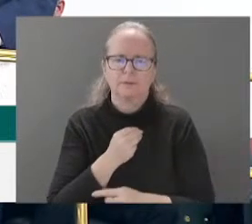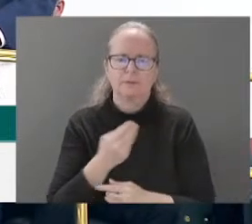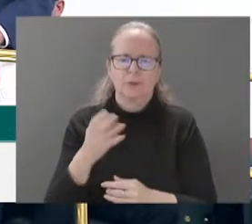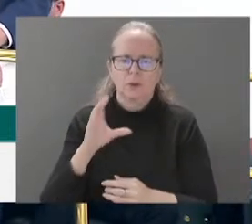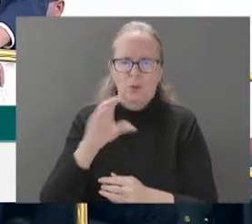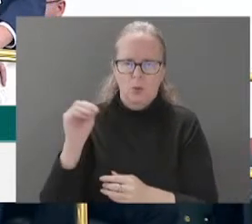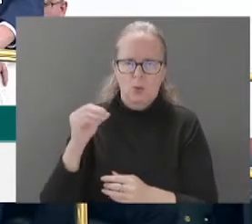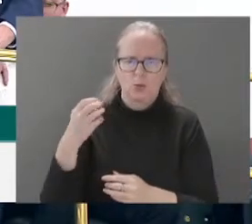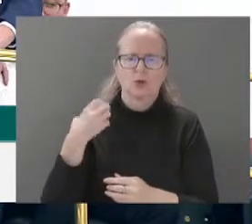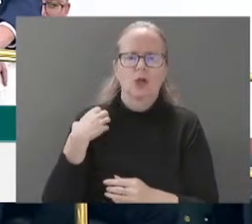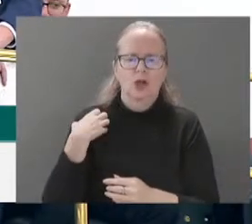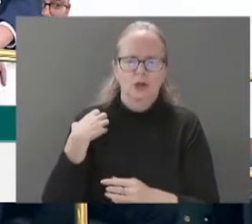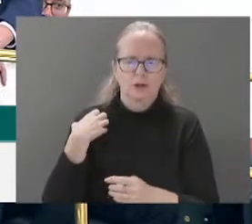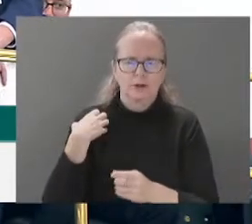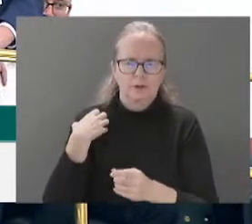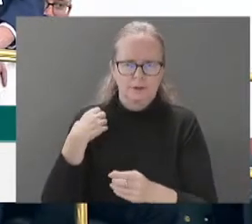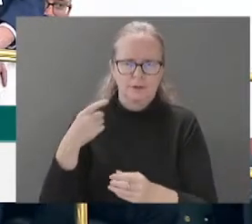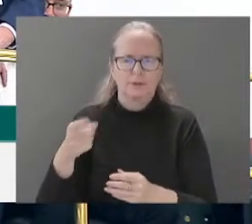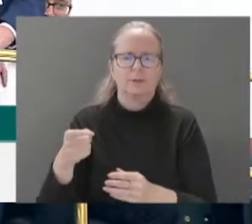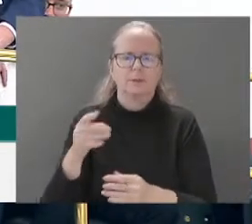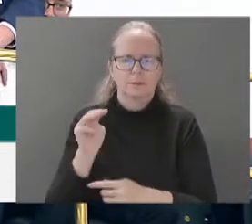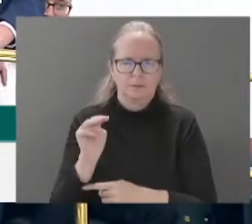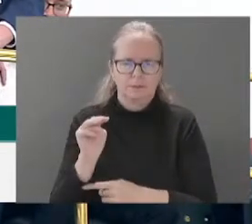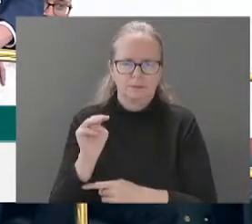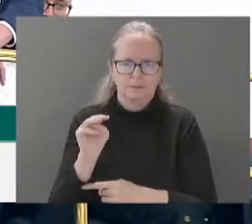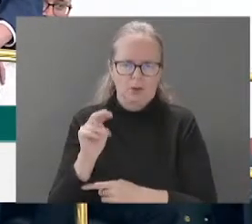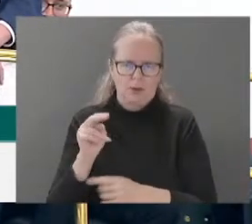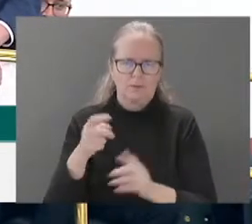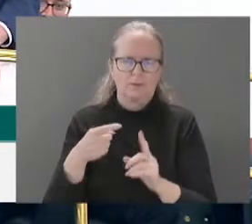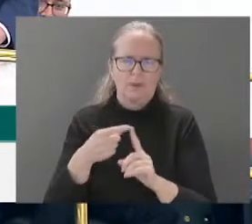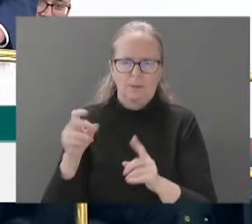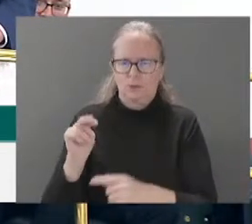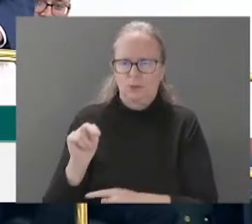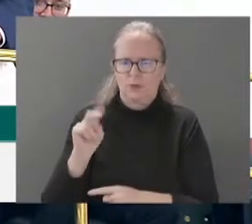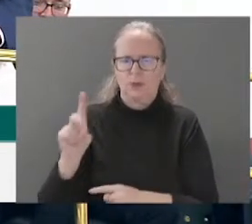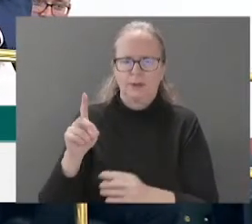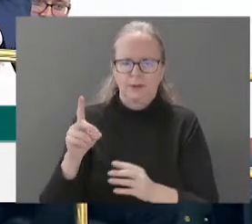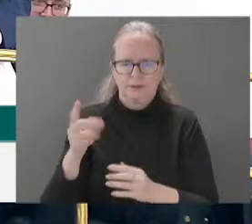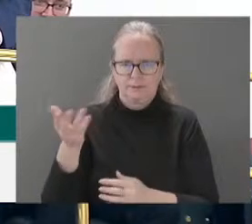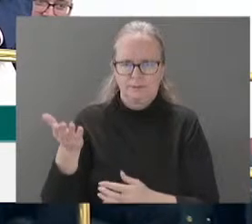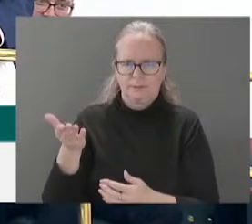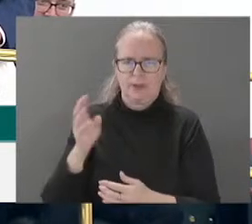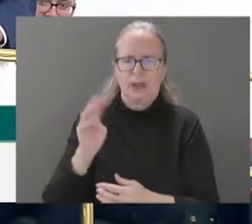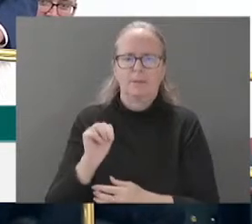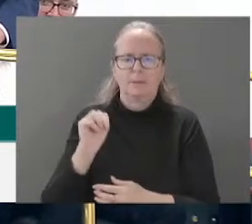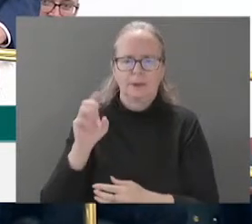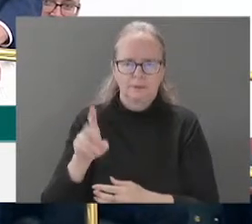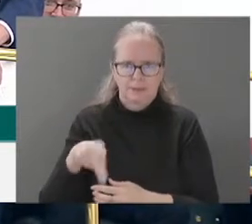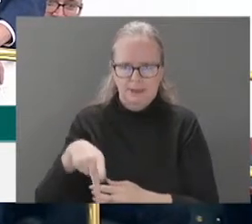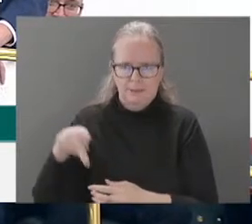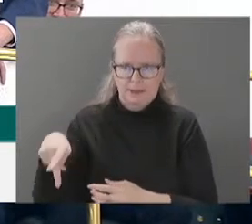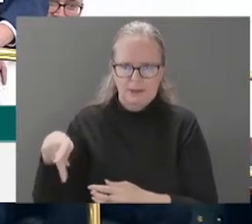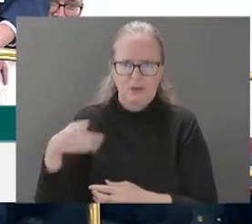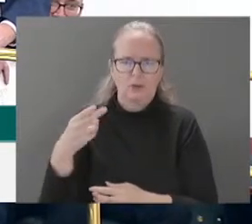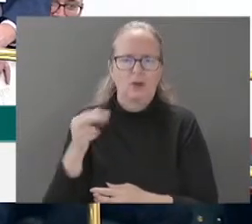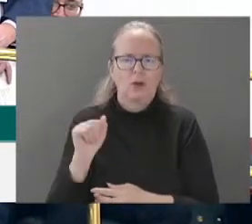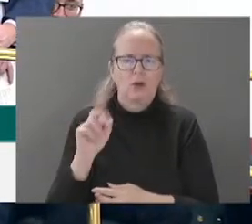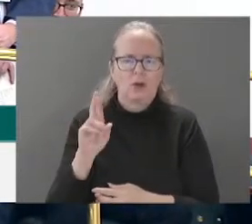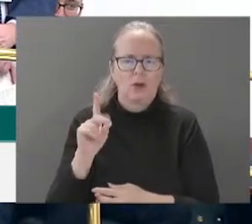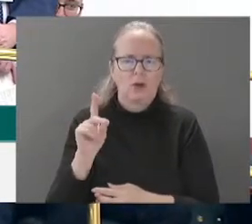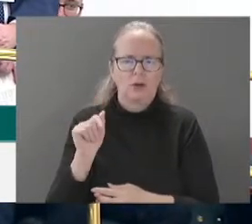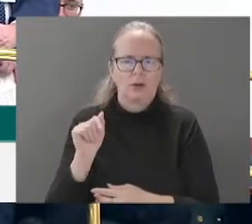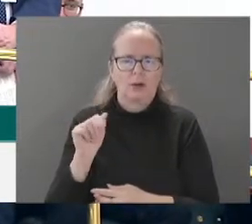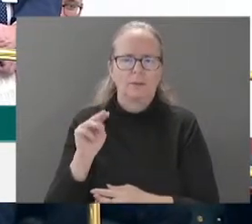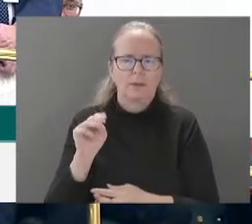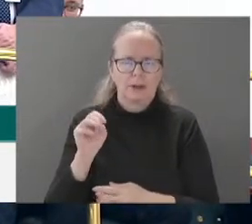Monson of North Dakota and MPP Ernie Hardman from Ontario they're joined